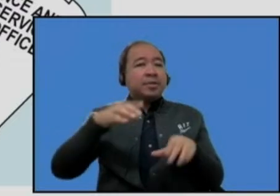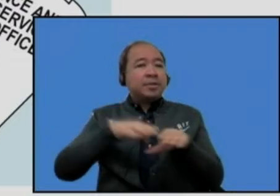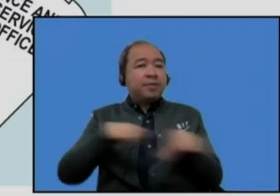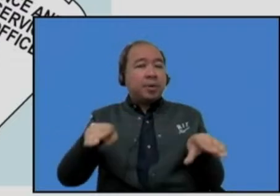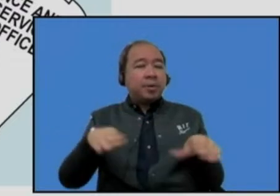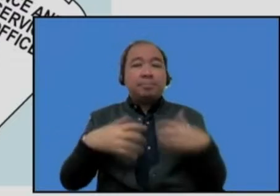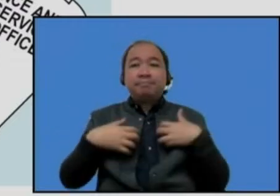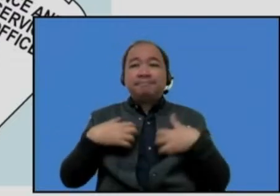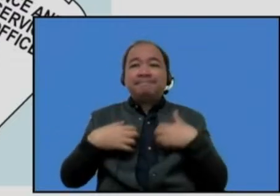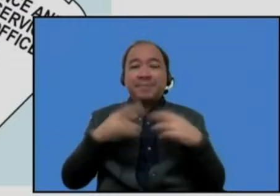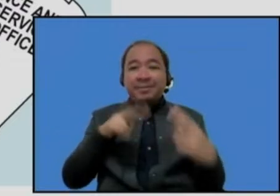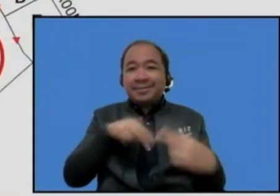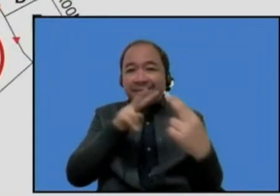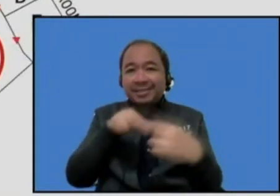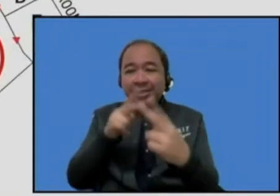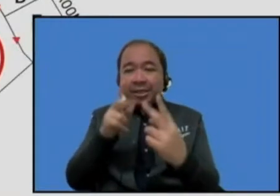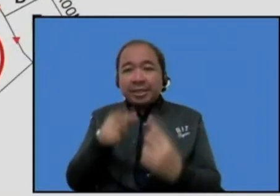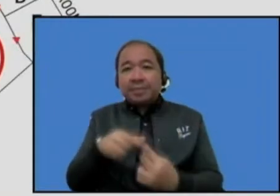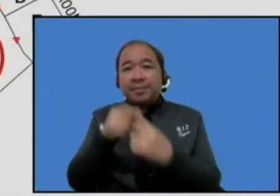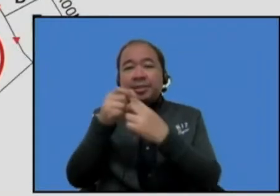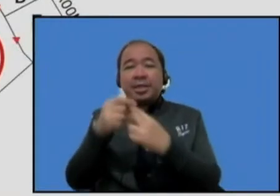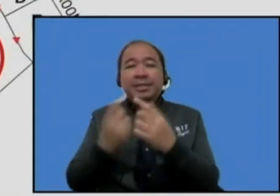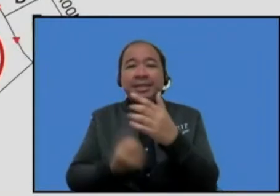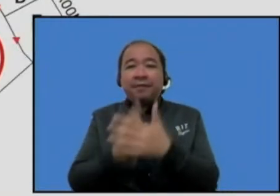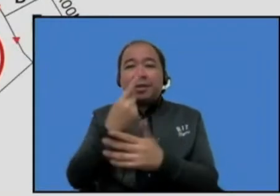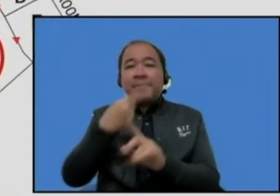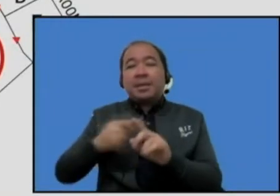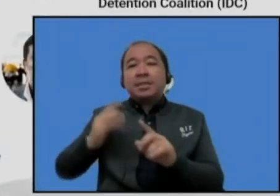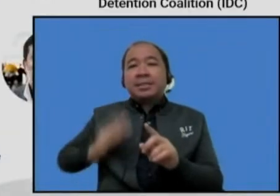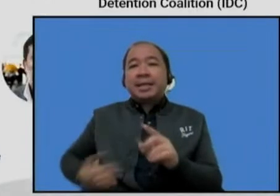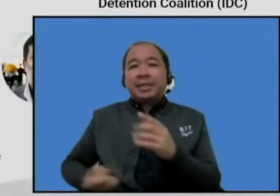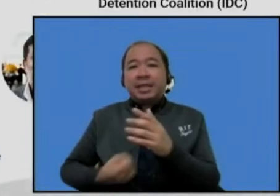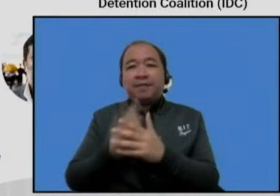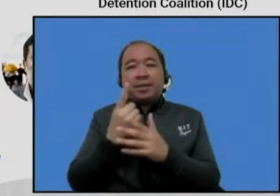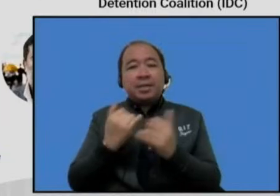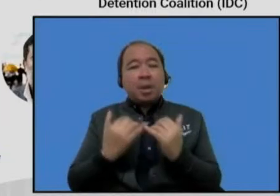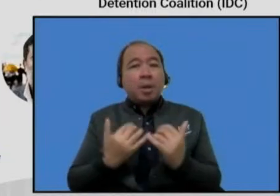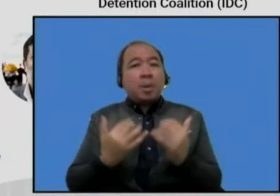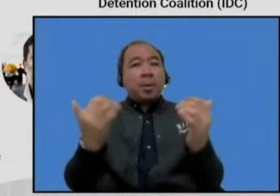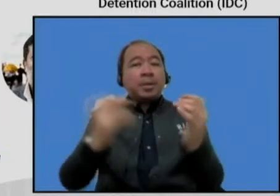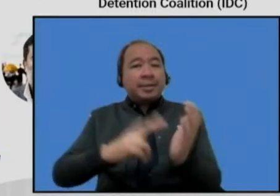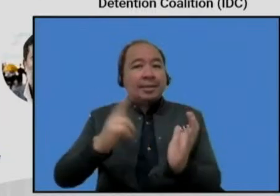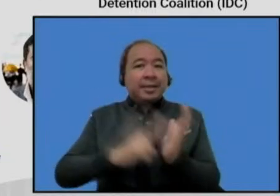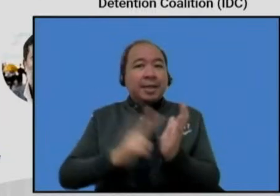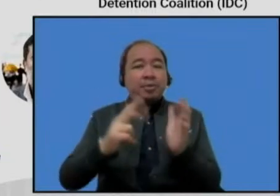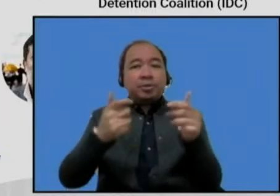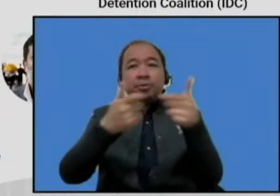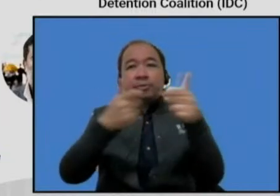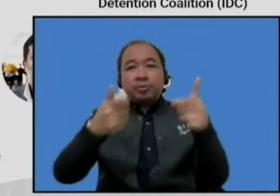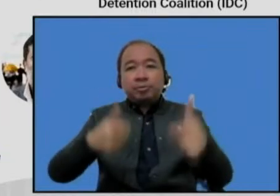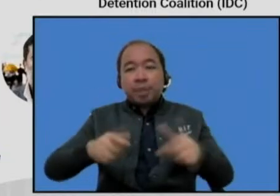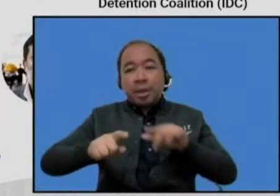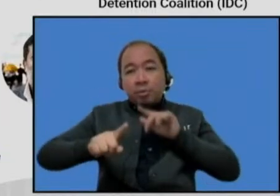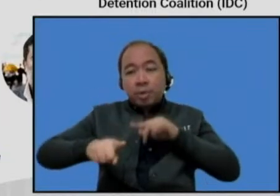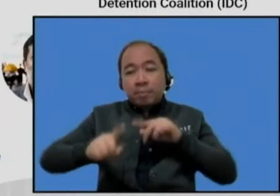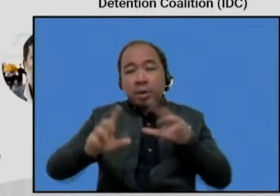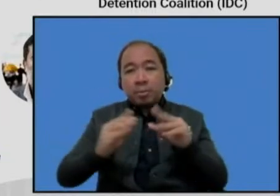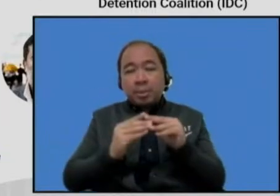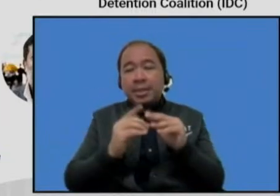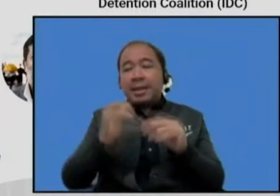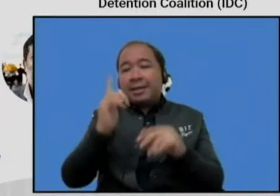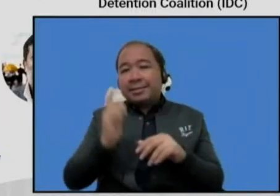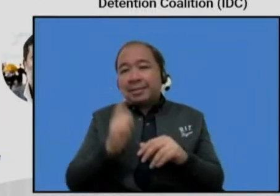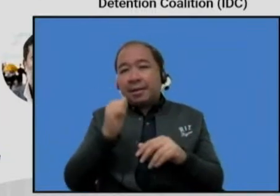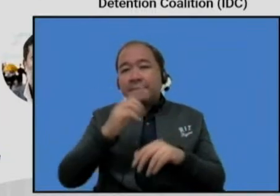special event and the side events tomorrow. The plenary session with the adoption of the report on the meeting will resume